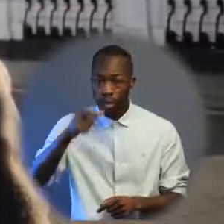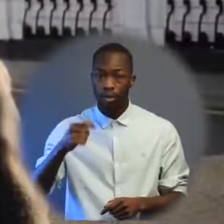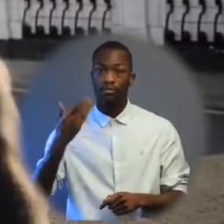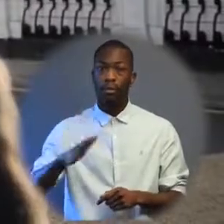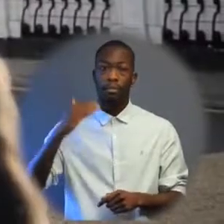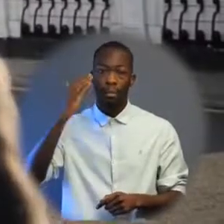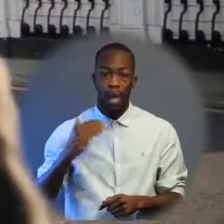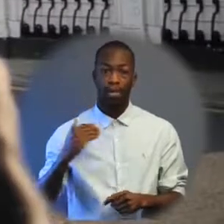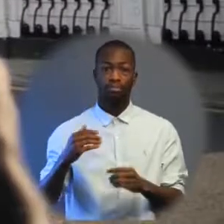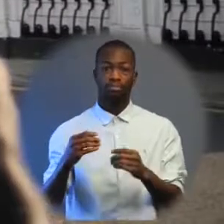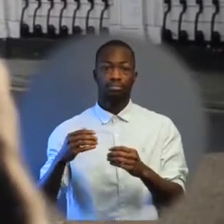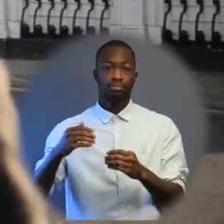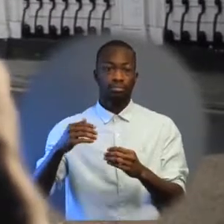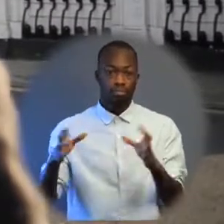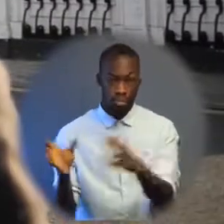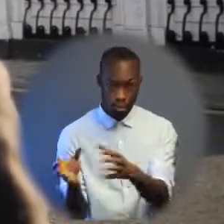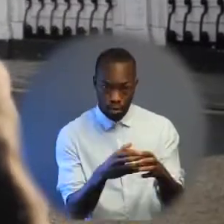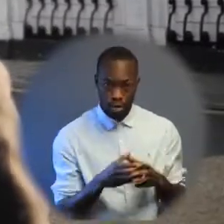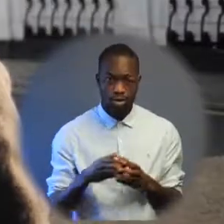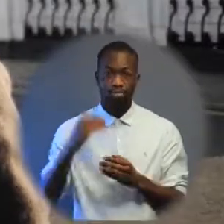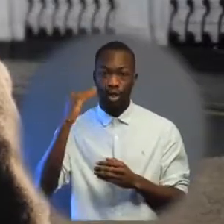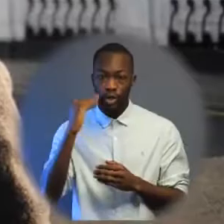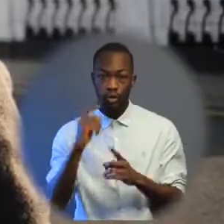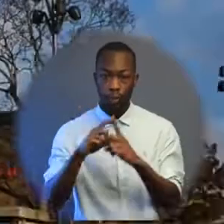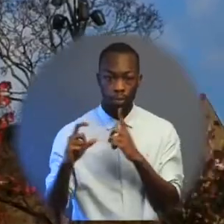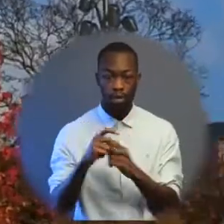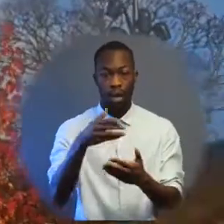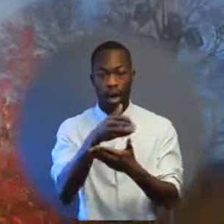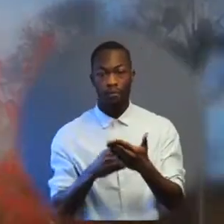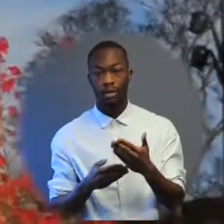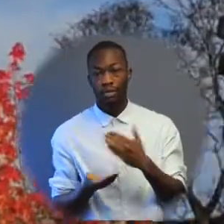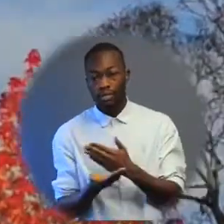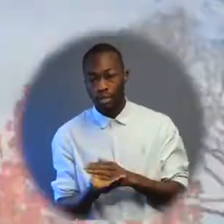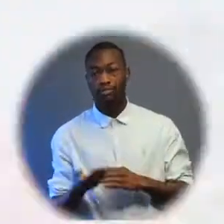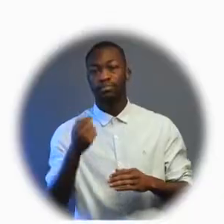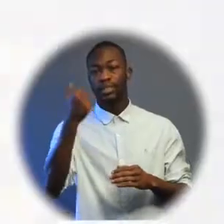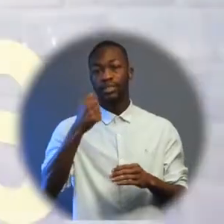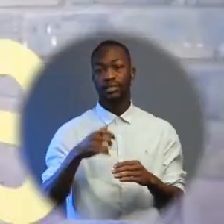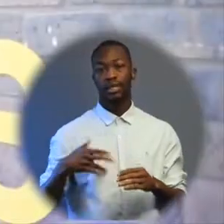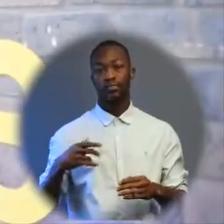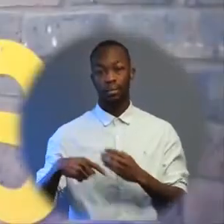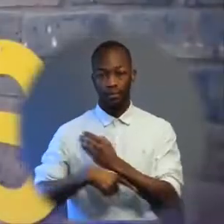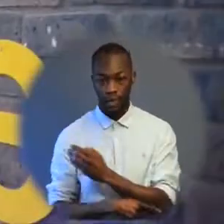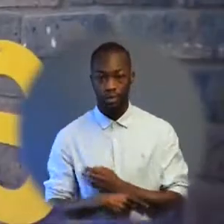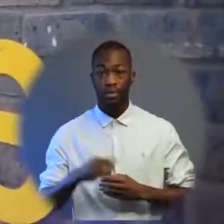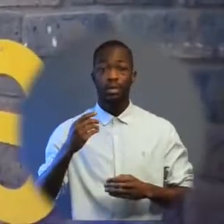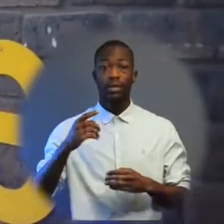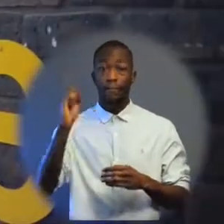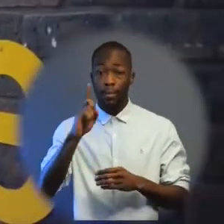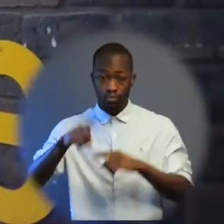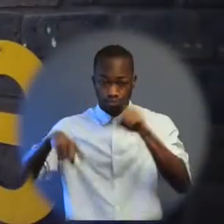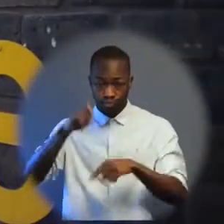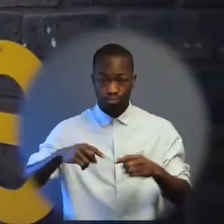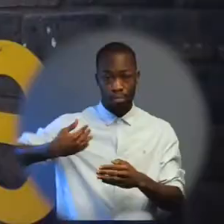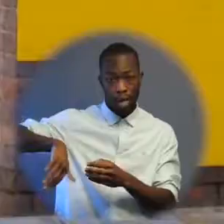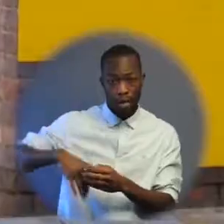students here are from black and minority ethnic communities, but more than half of under 16s live in poverty. Across the board, people from